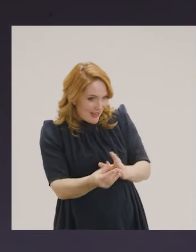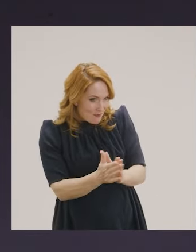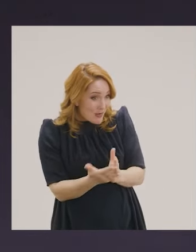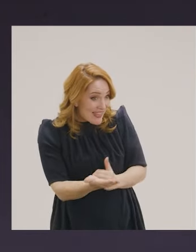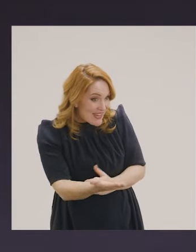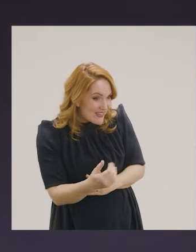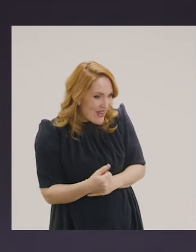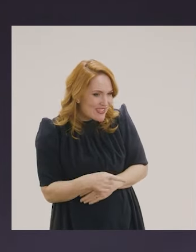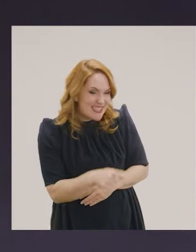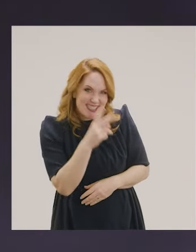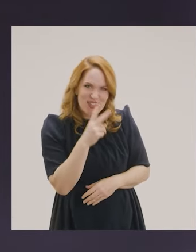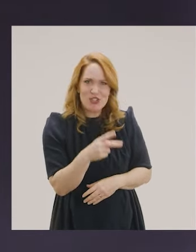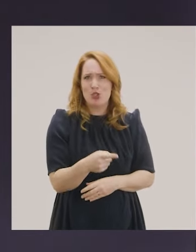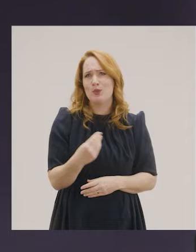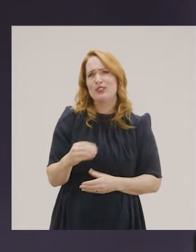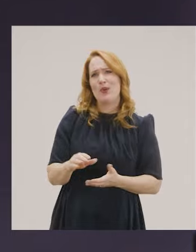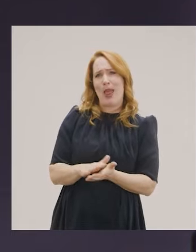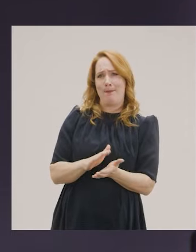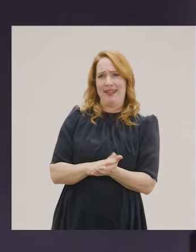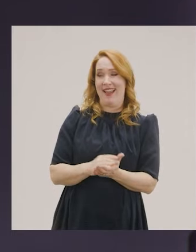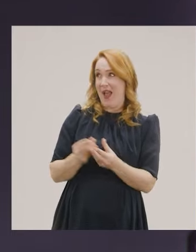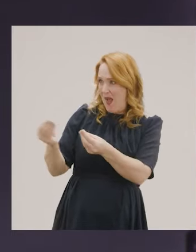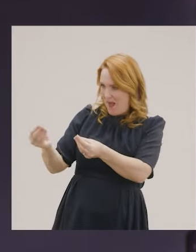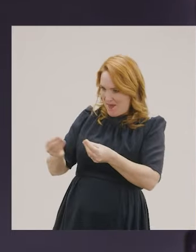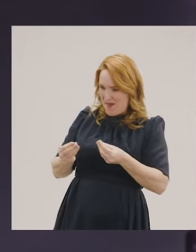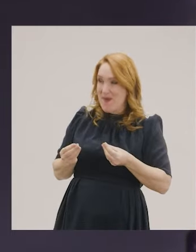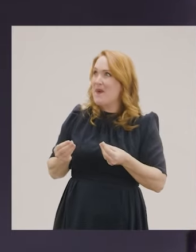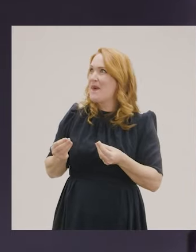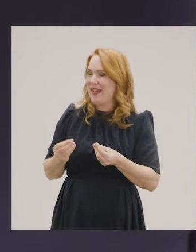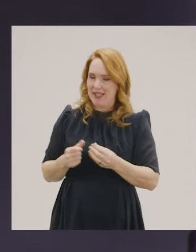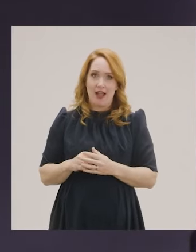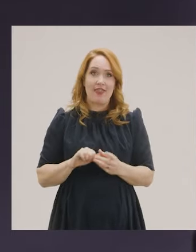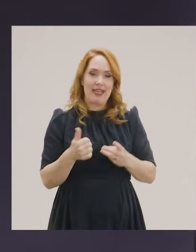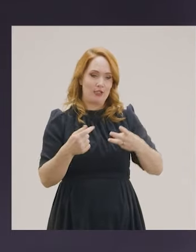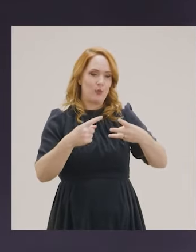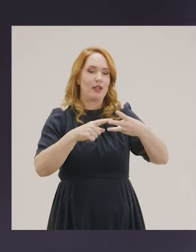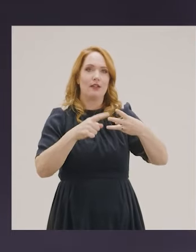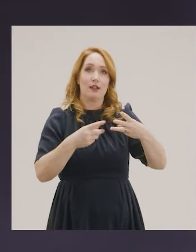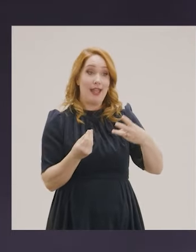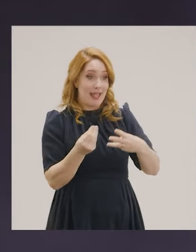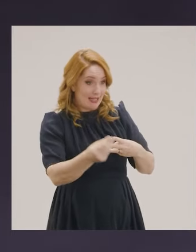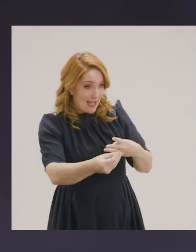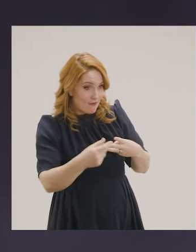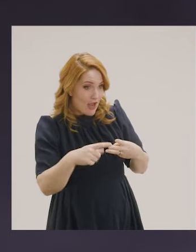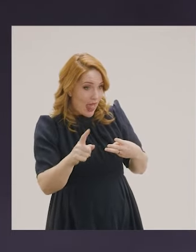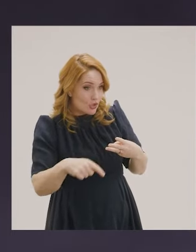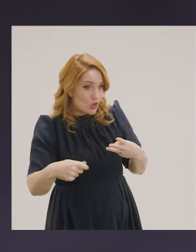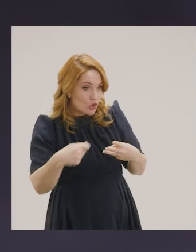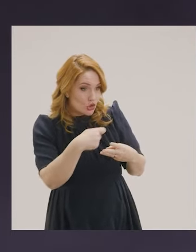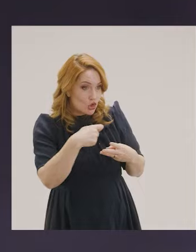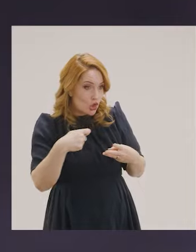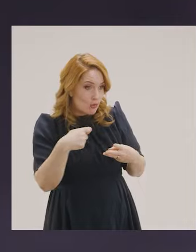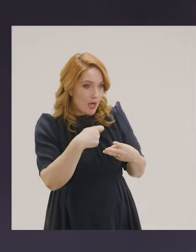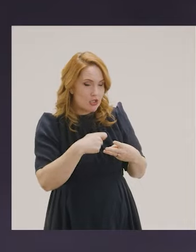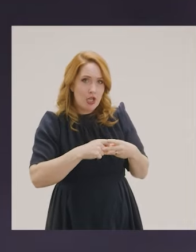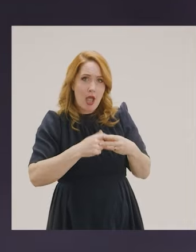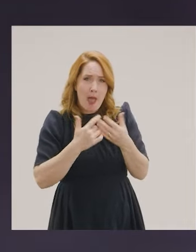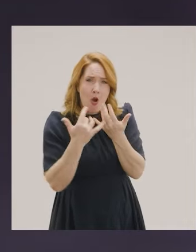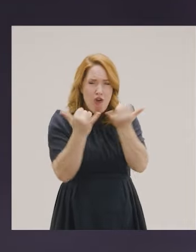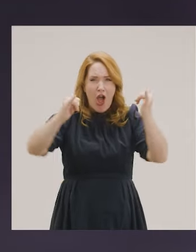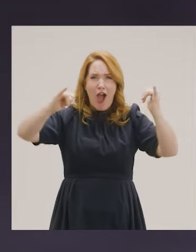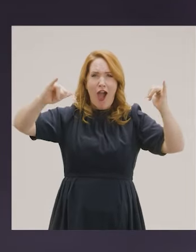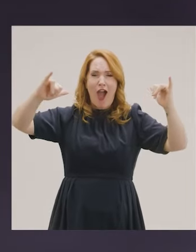tiniest granddaughter, I gave her the book. There you are, sweetheart. There's a book. She's 2 years old. She was so happy. Next one, I said, here's a toothbrush for